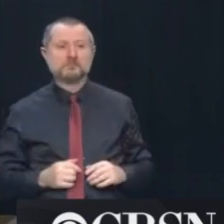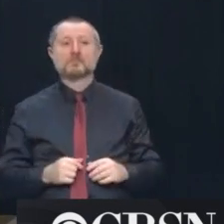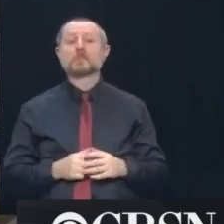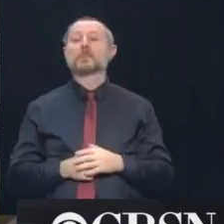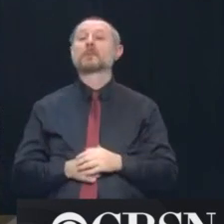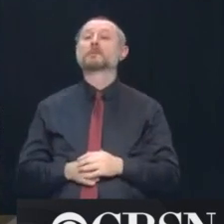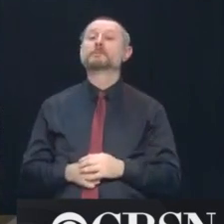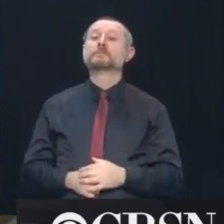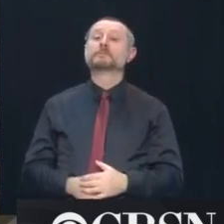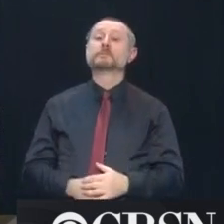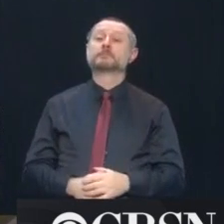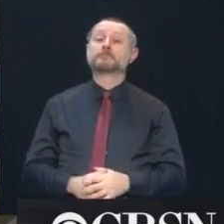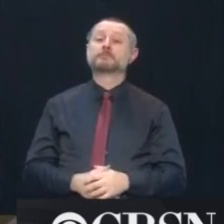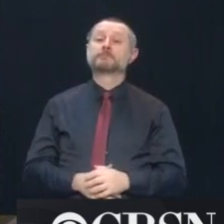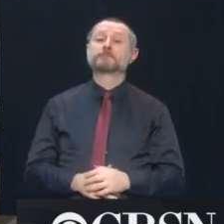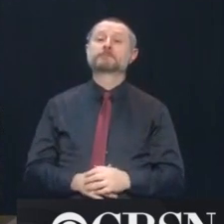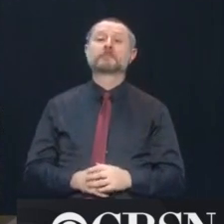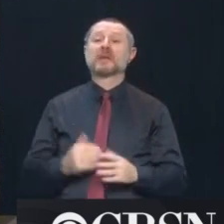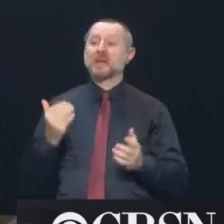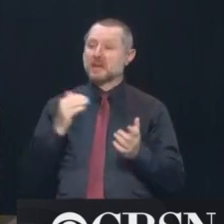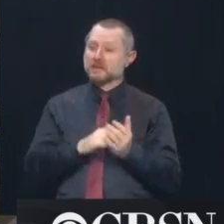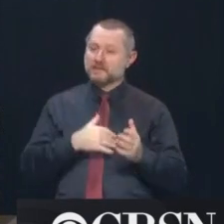And it will be neighborhood by neighborhood.